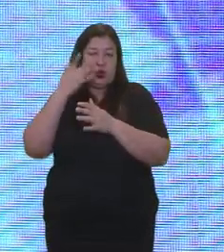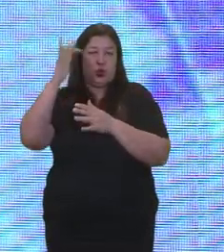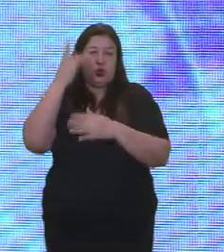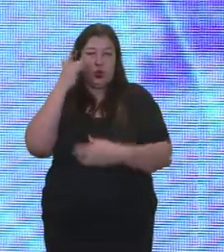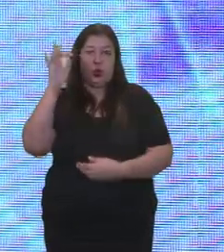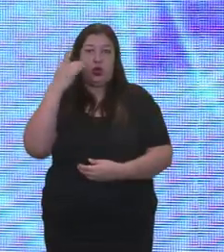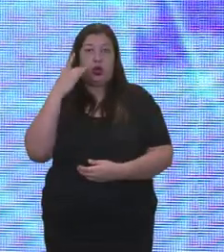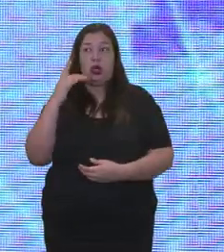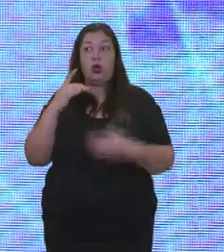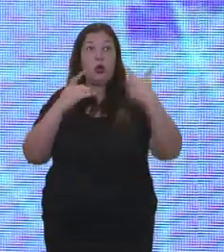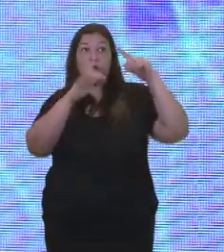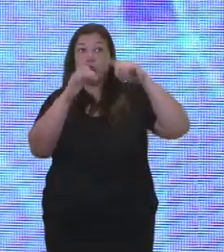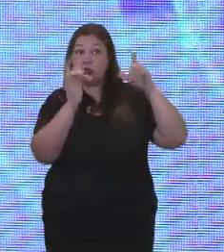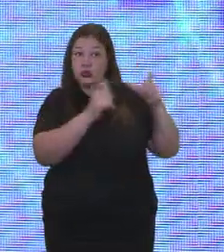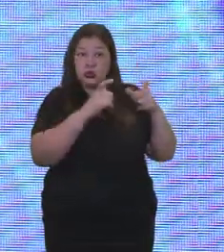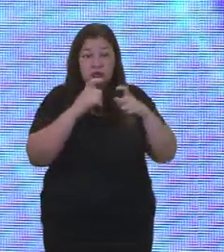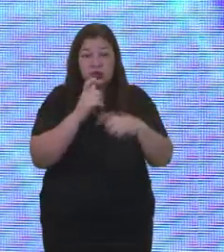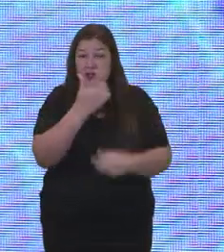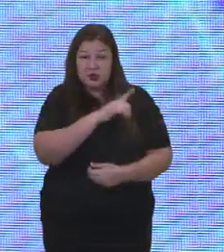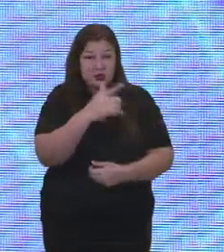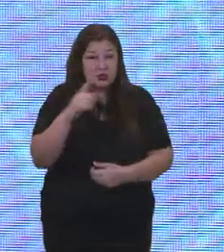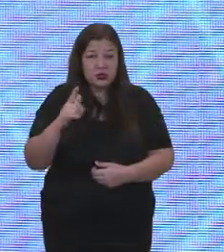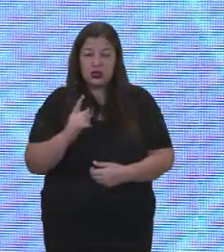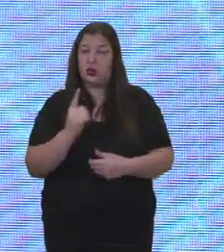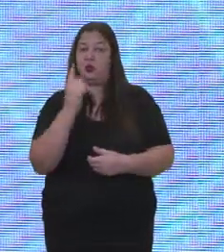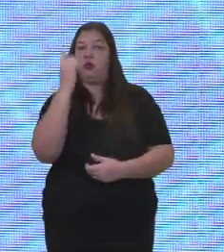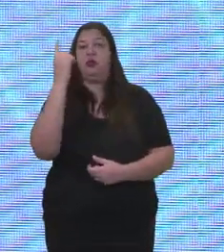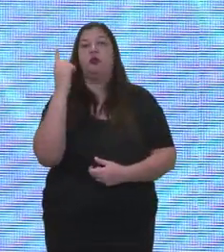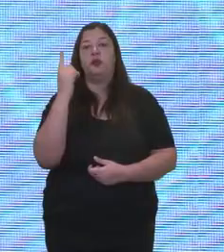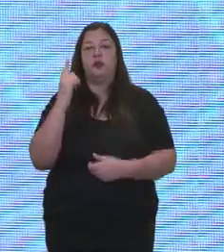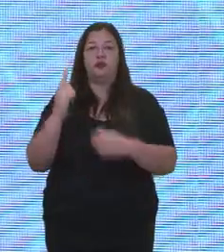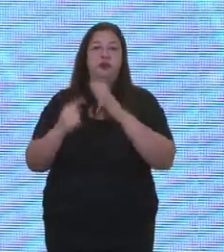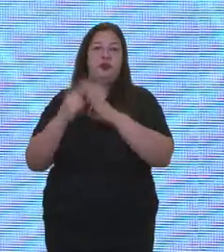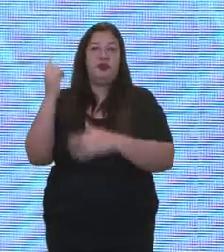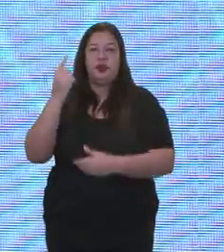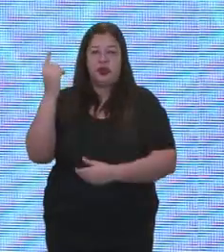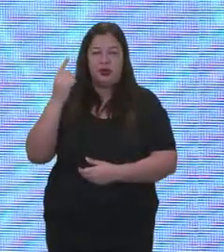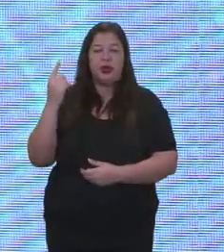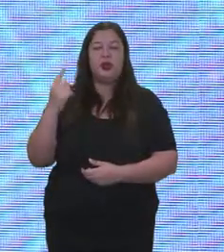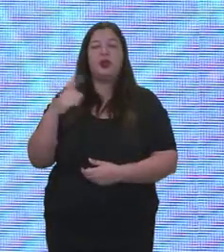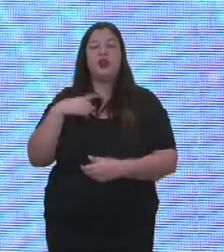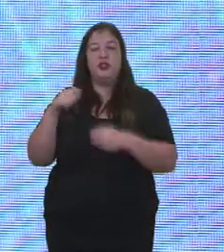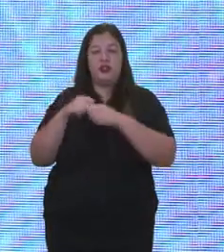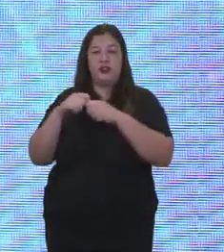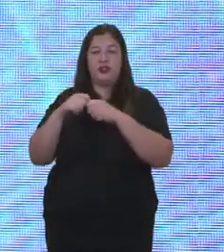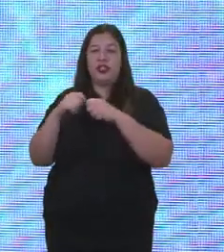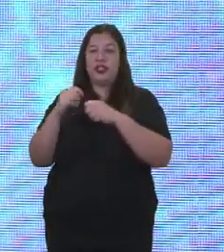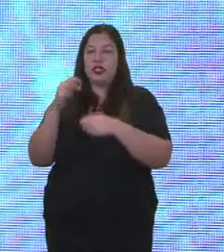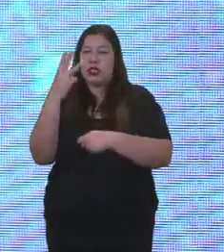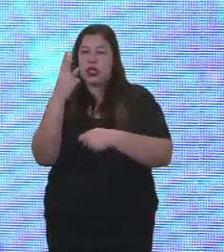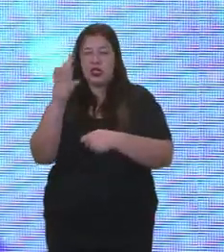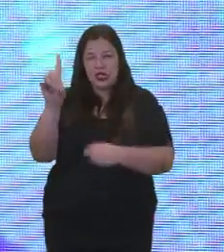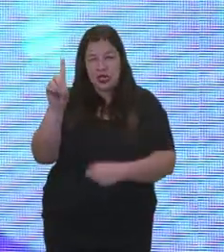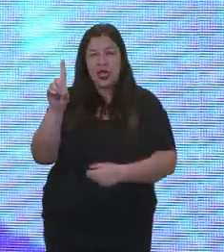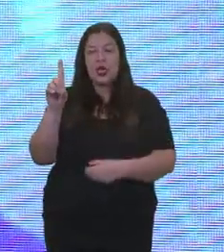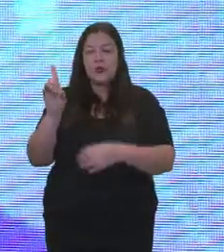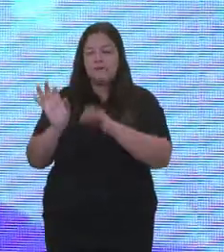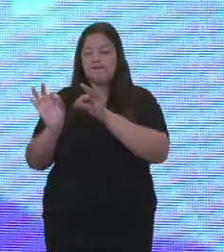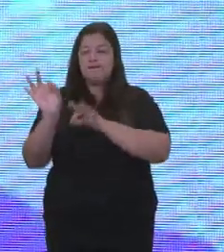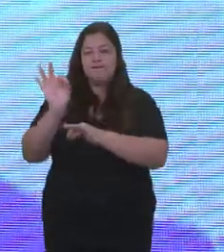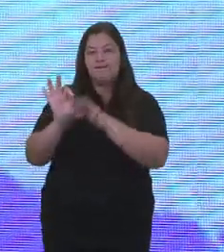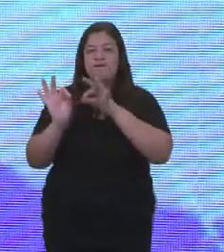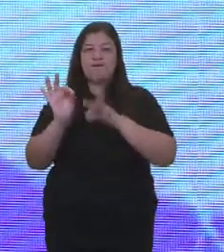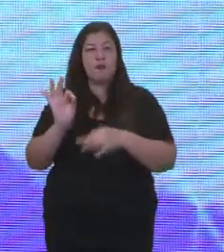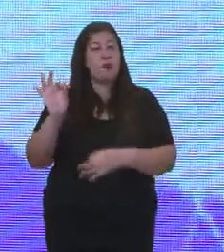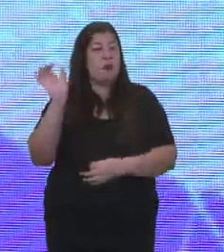were pioneers in this. Nowhere in the world it was a e-commerce for selling jewelry. I did a